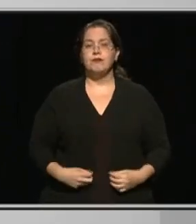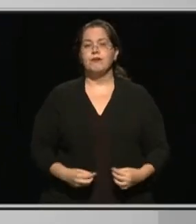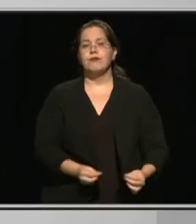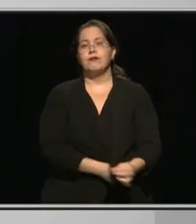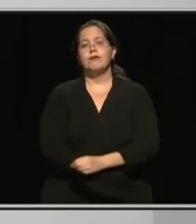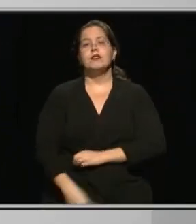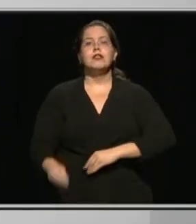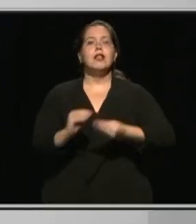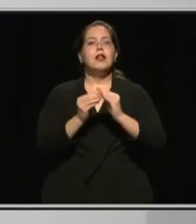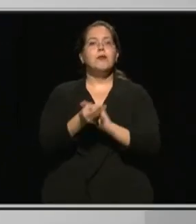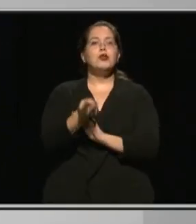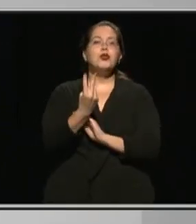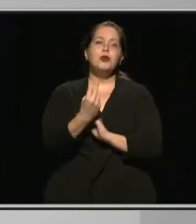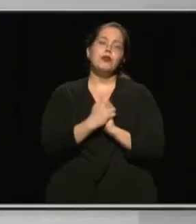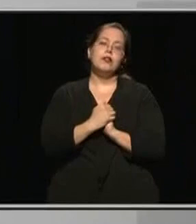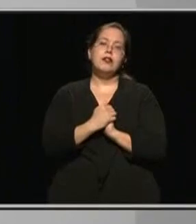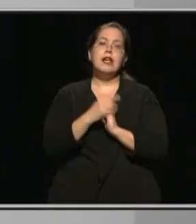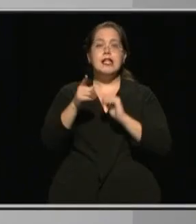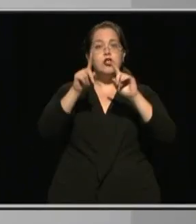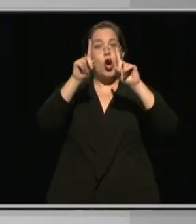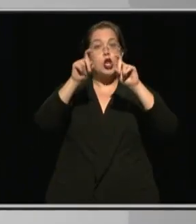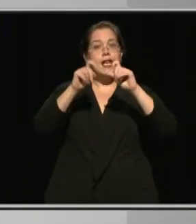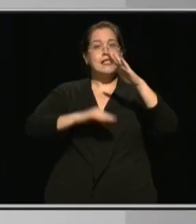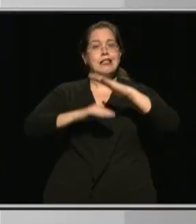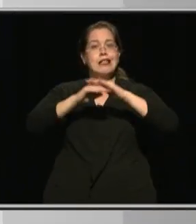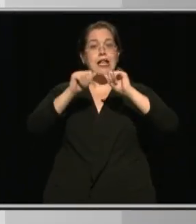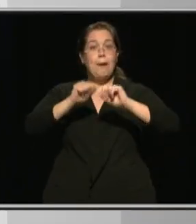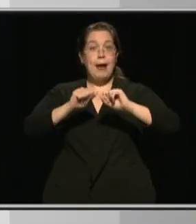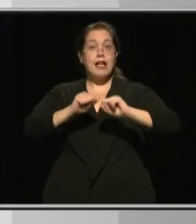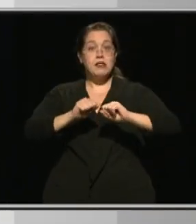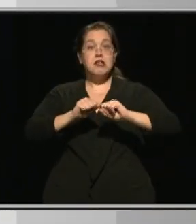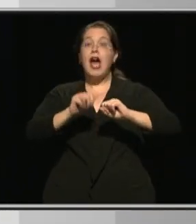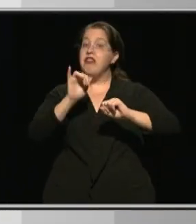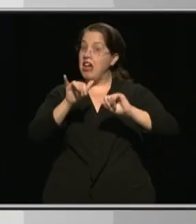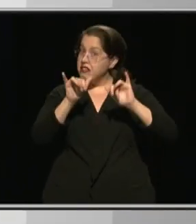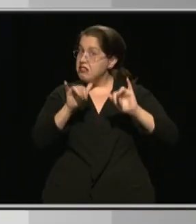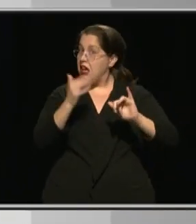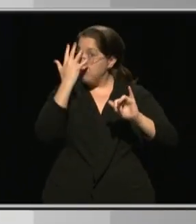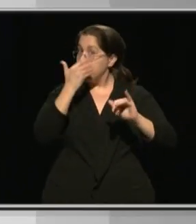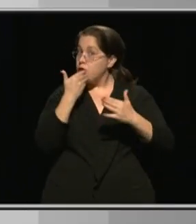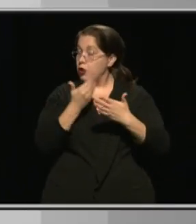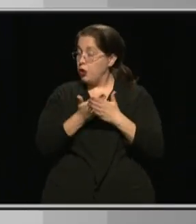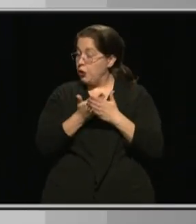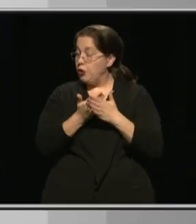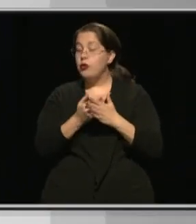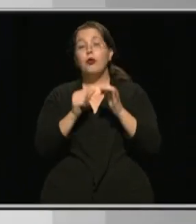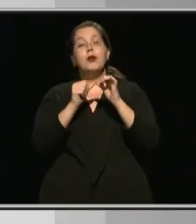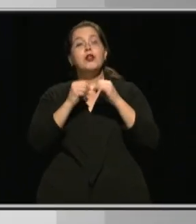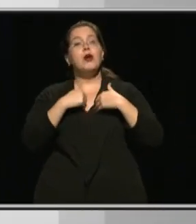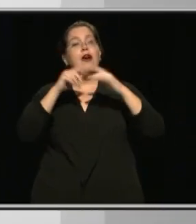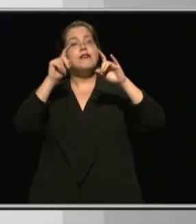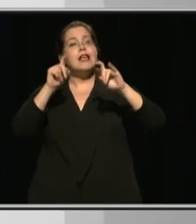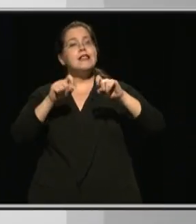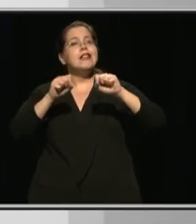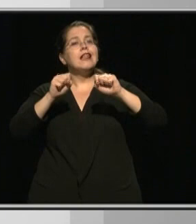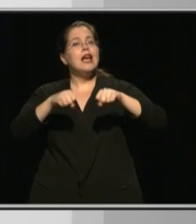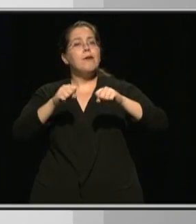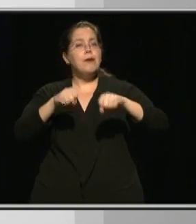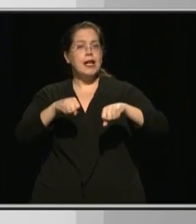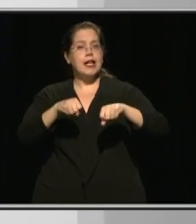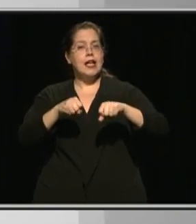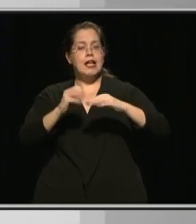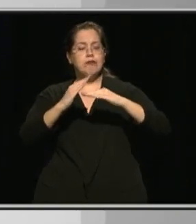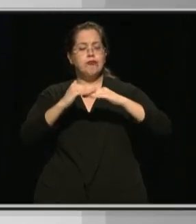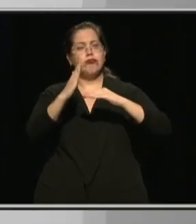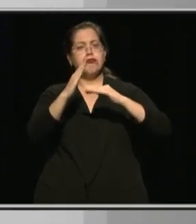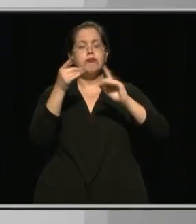progress indicator number 2. This is our testing capacity, which does remain in good shape. We continue to have testing capability well